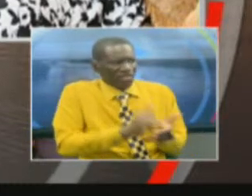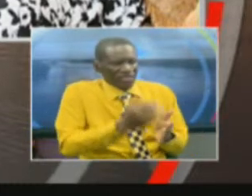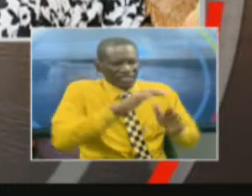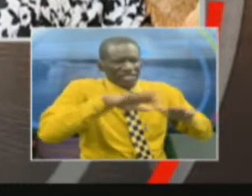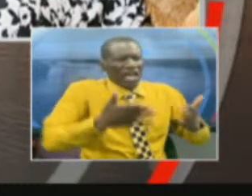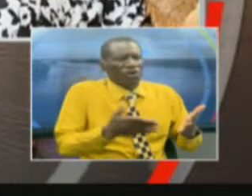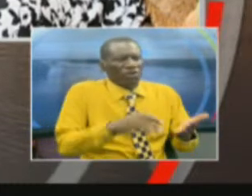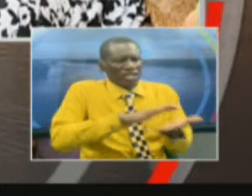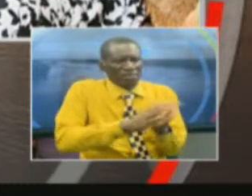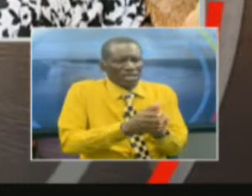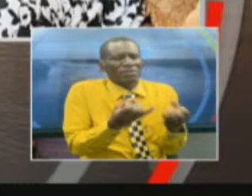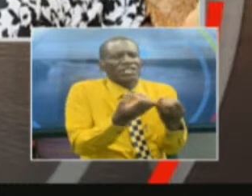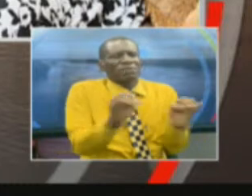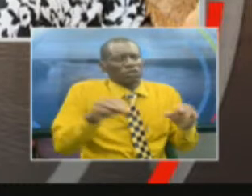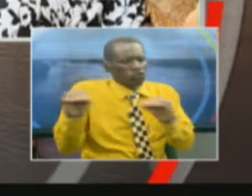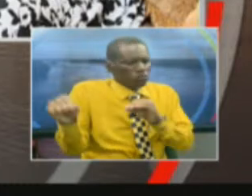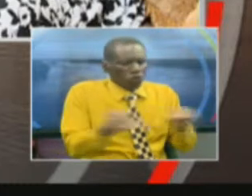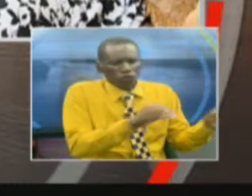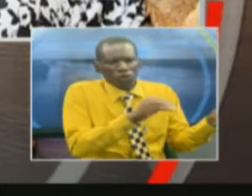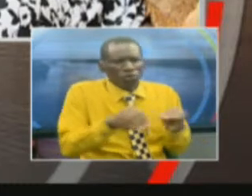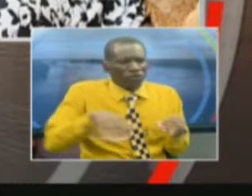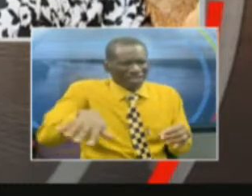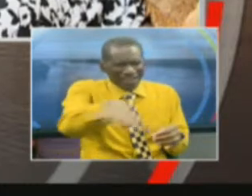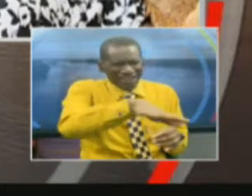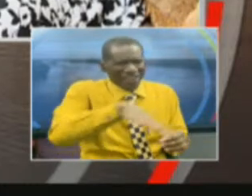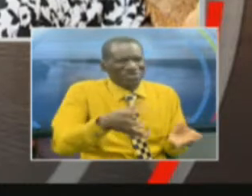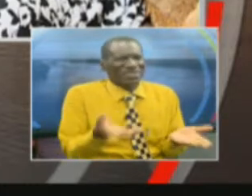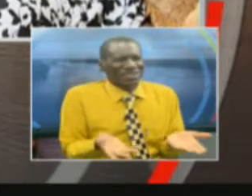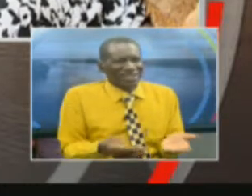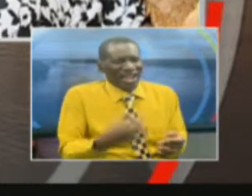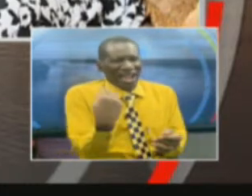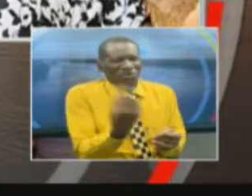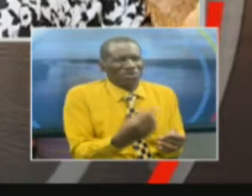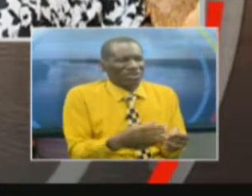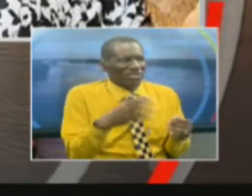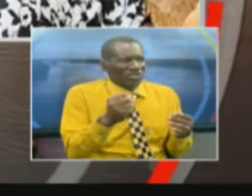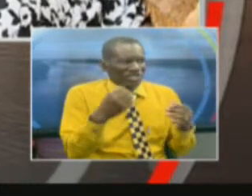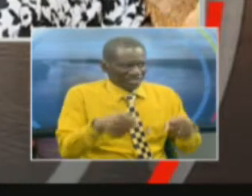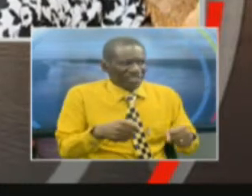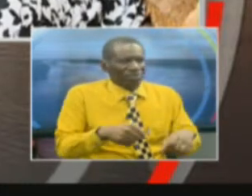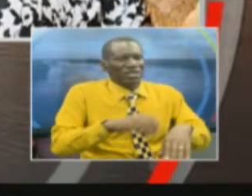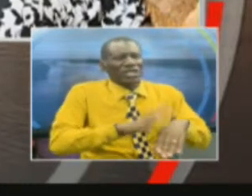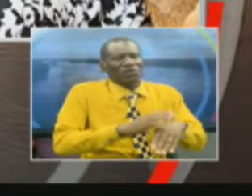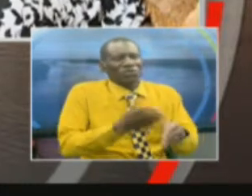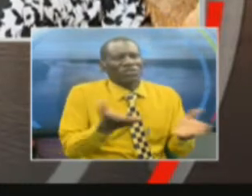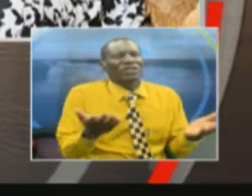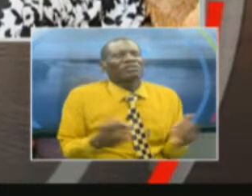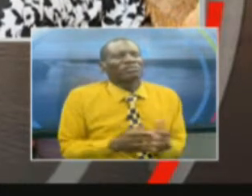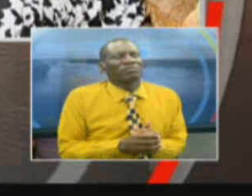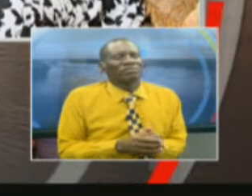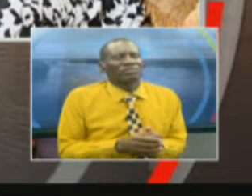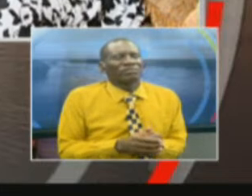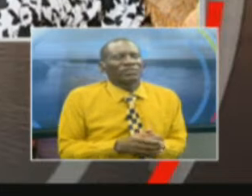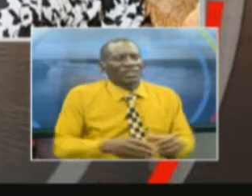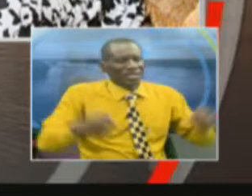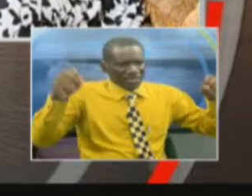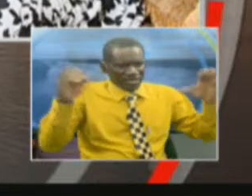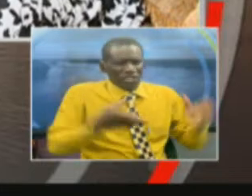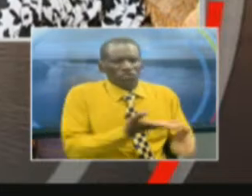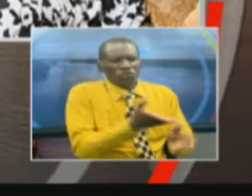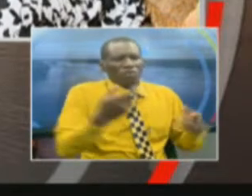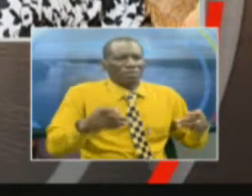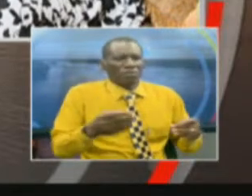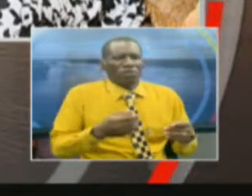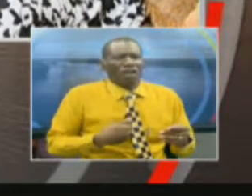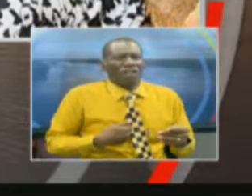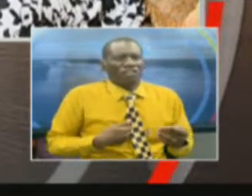independence of moving around. So it's been a roller coaster, but a beautiful one. Okay, clearly you guys have